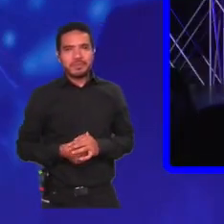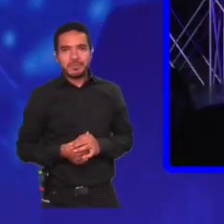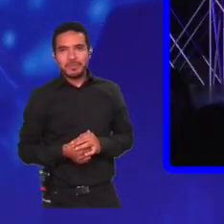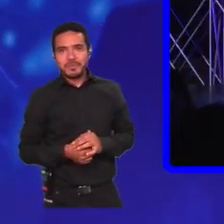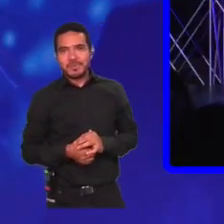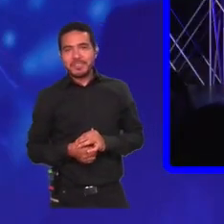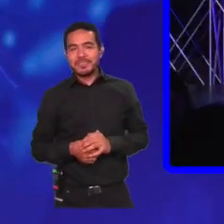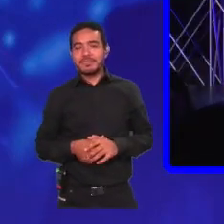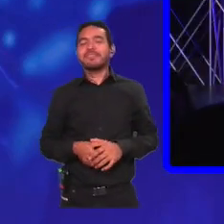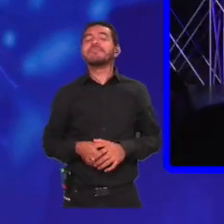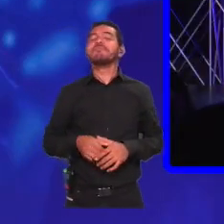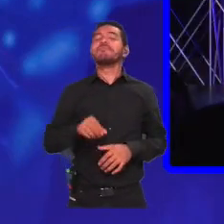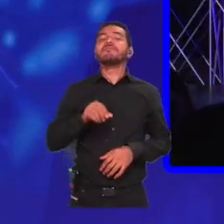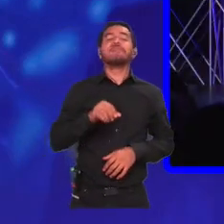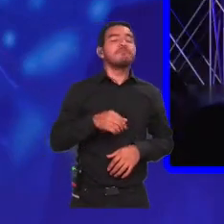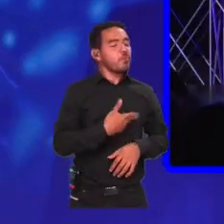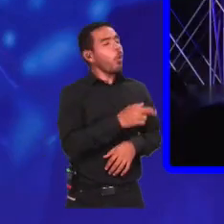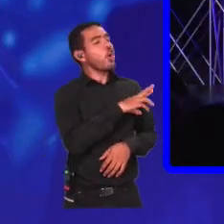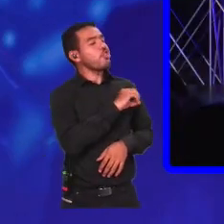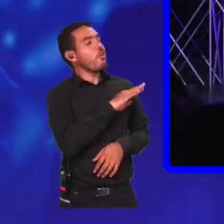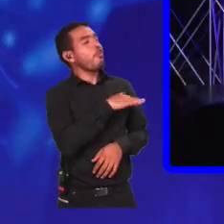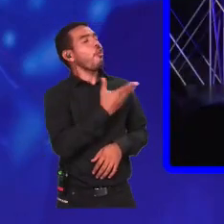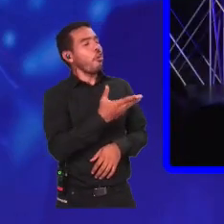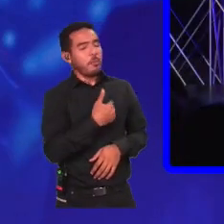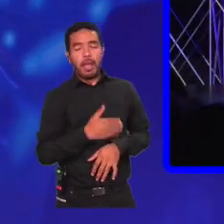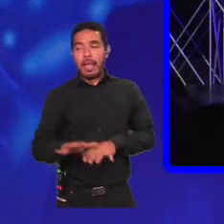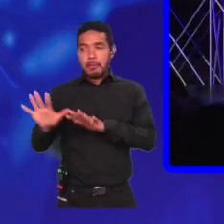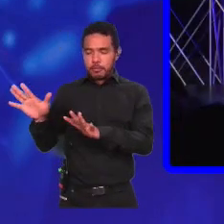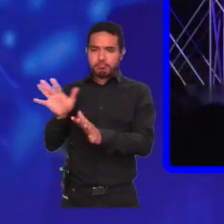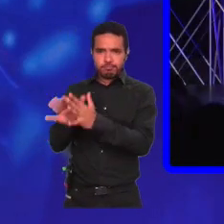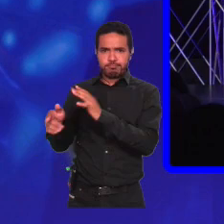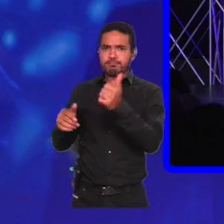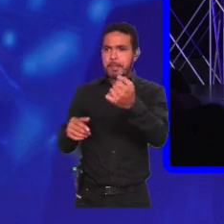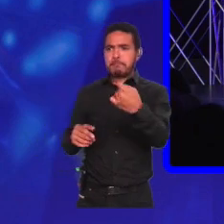that? Well, you made a really good point, Luis, about